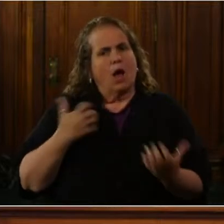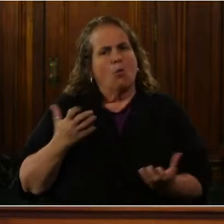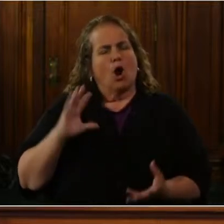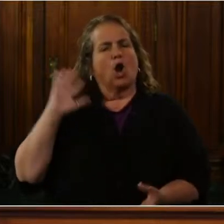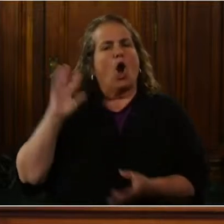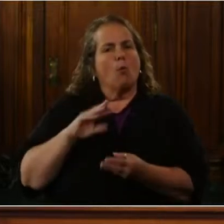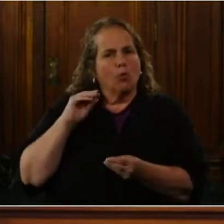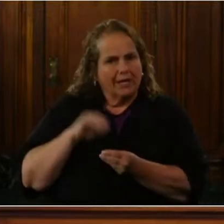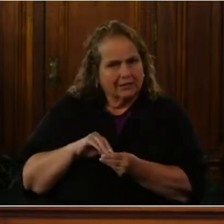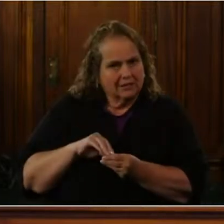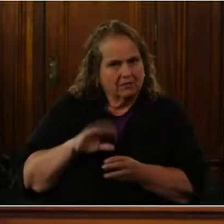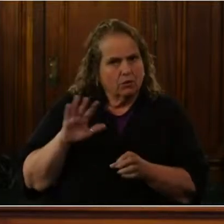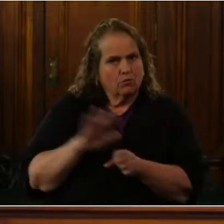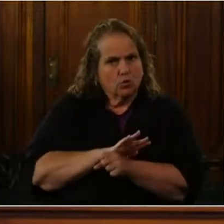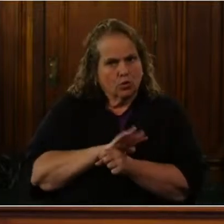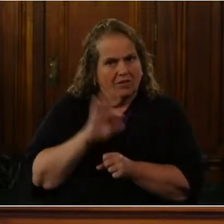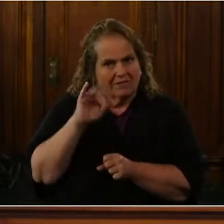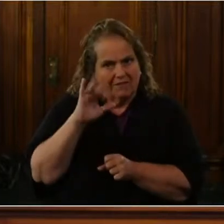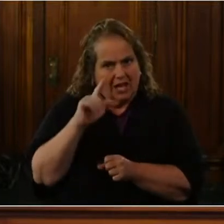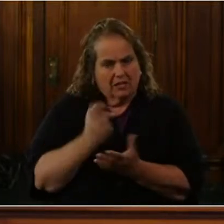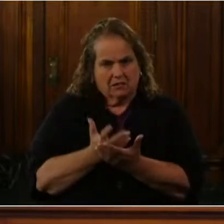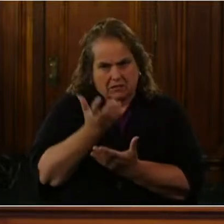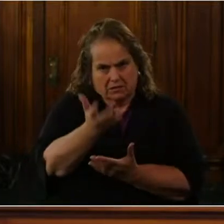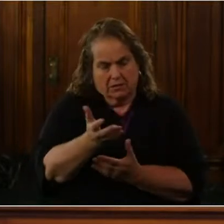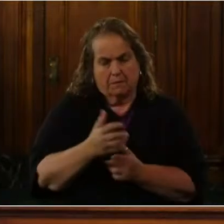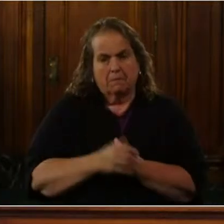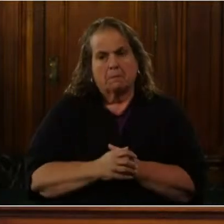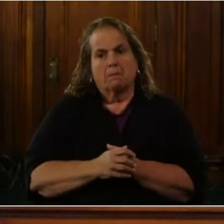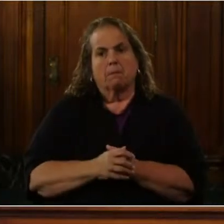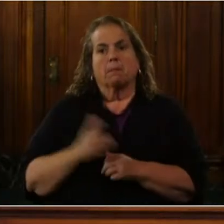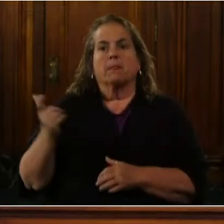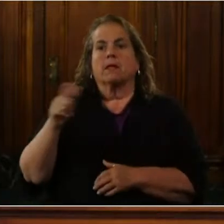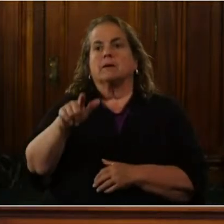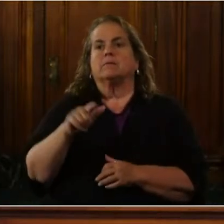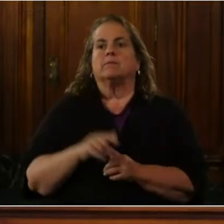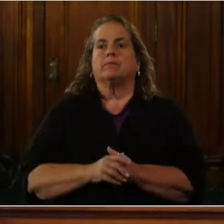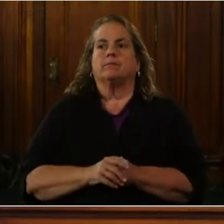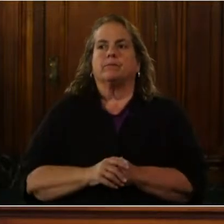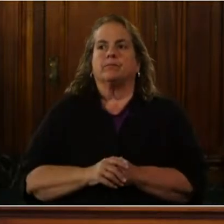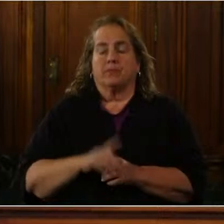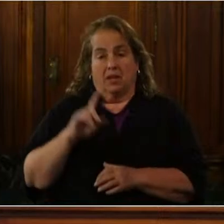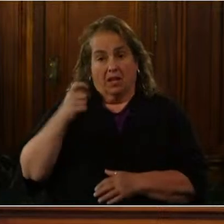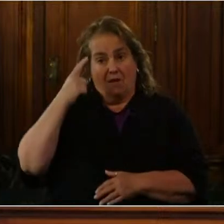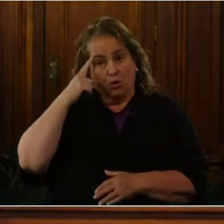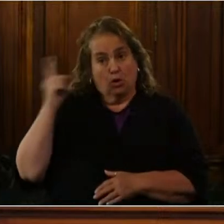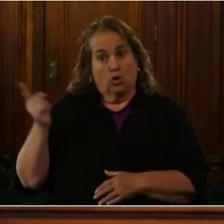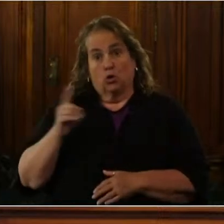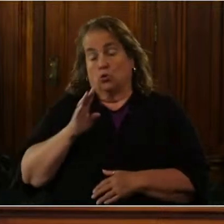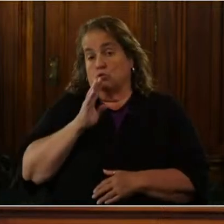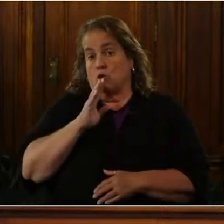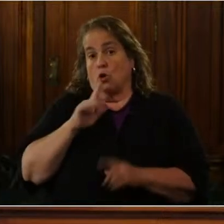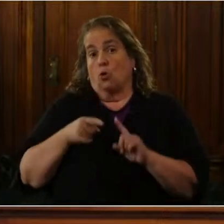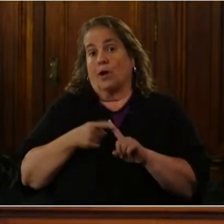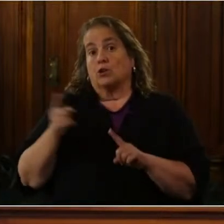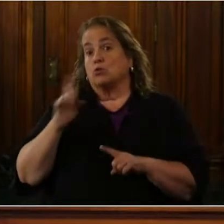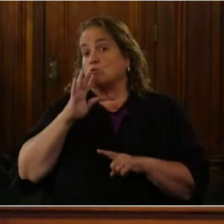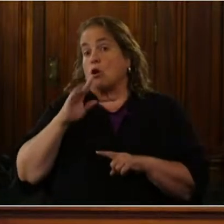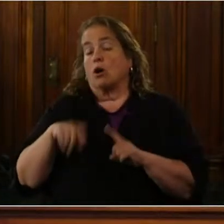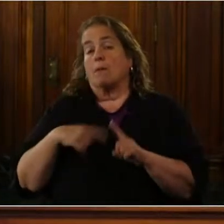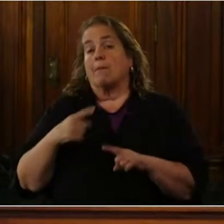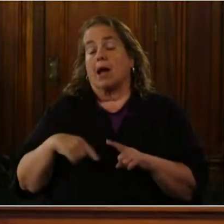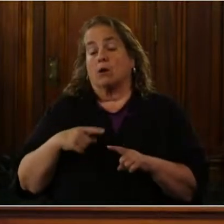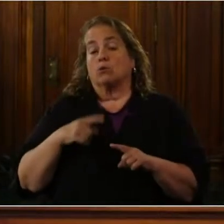the facts in context. Tom. You've spoken, when you talked about moving the